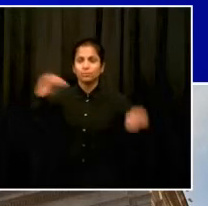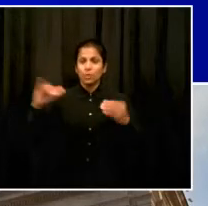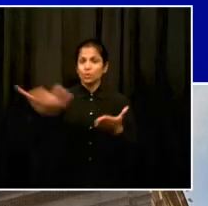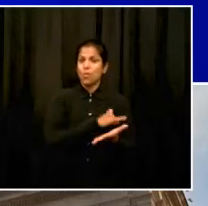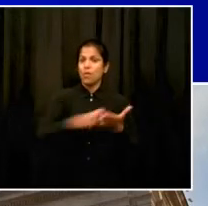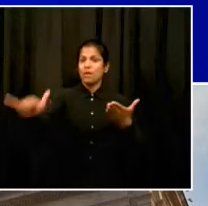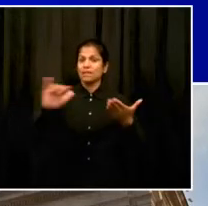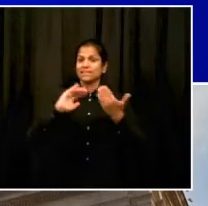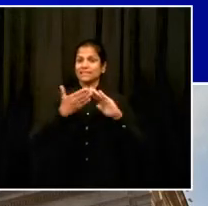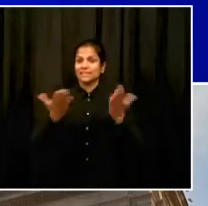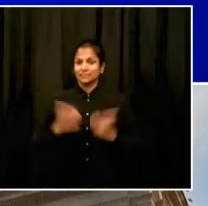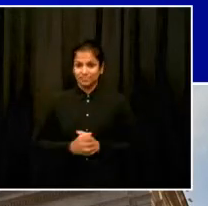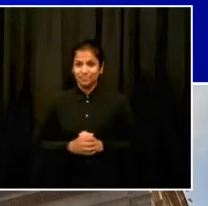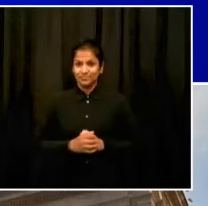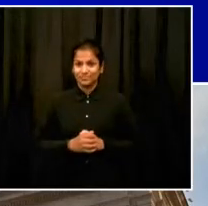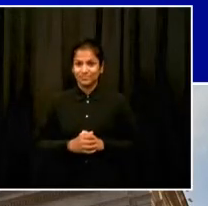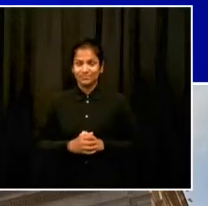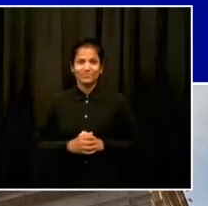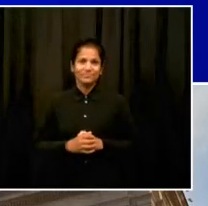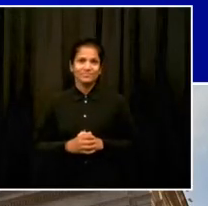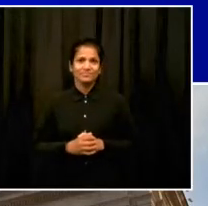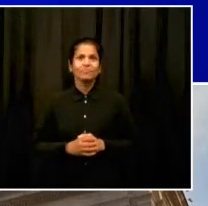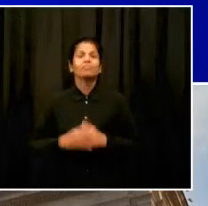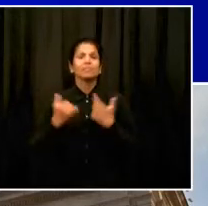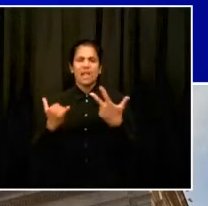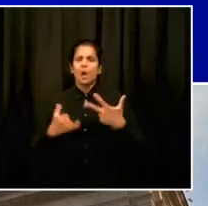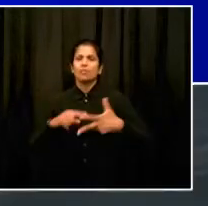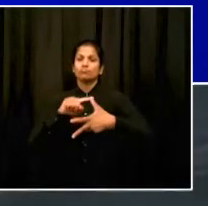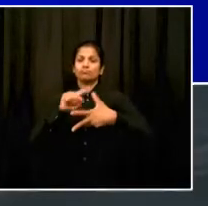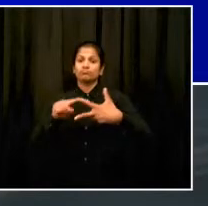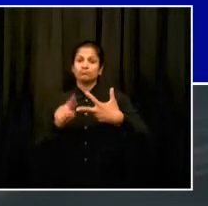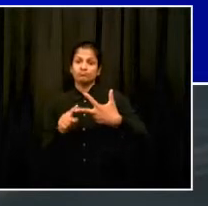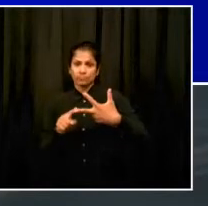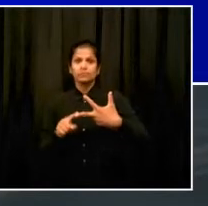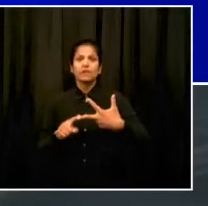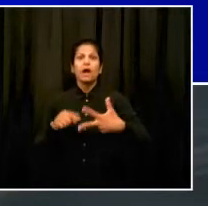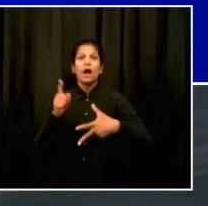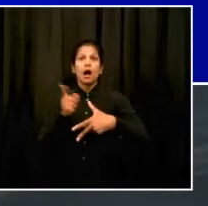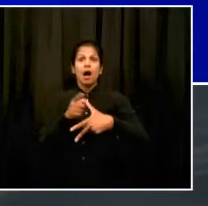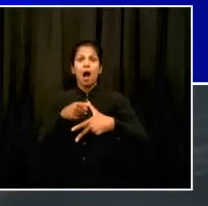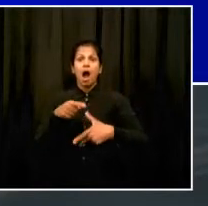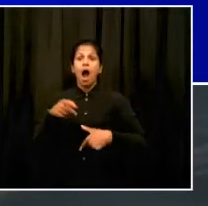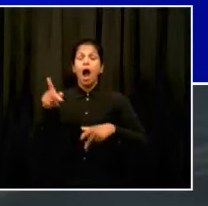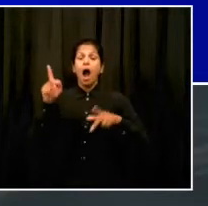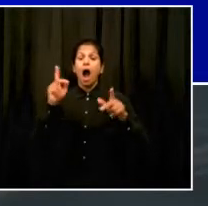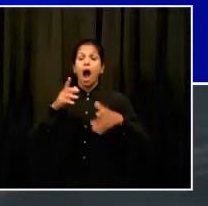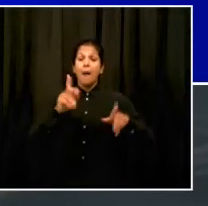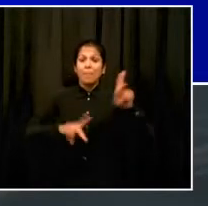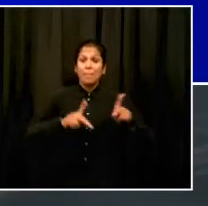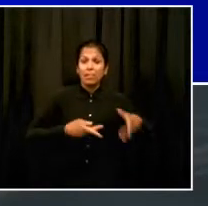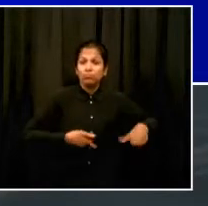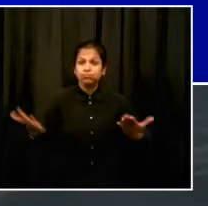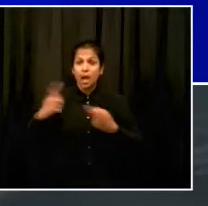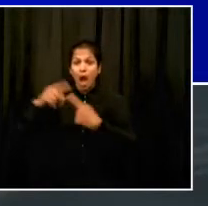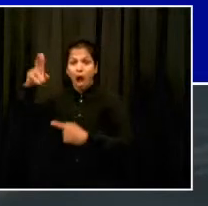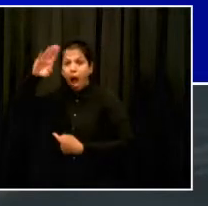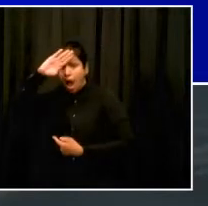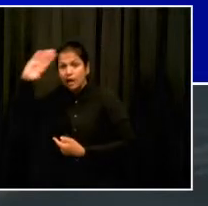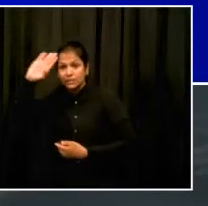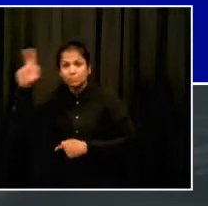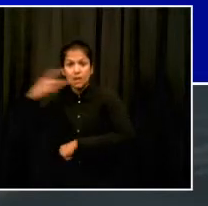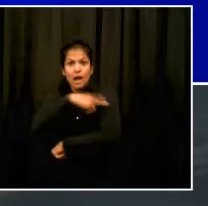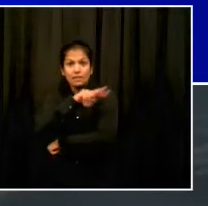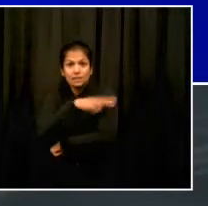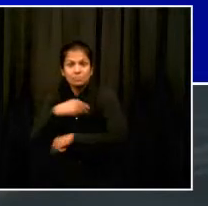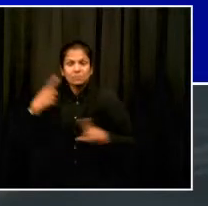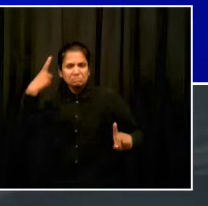City. Let me go over our indicators. Number one, daily number of people admitted to hospitals for suspected COVID-19.